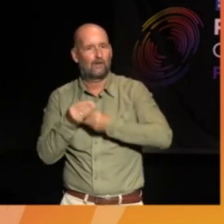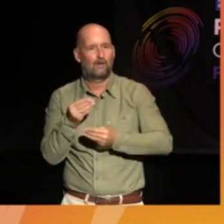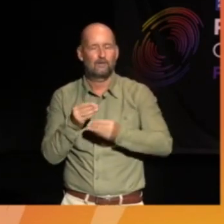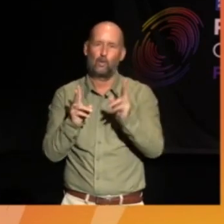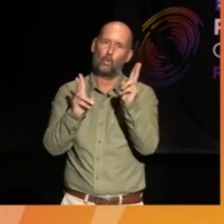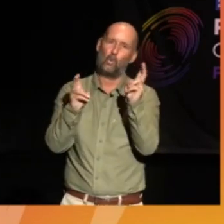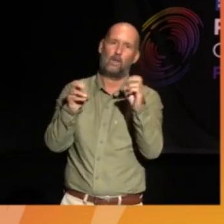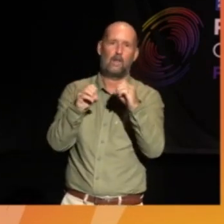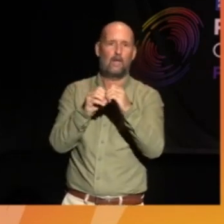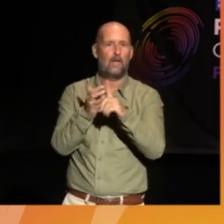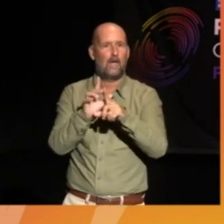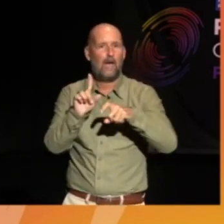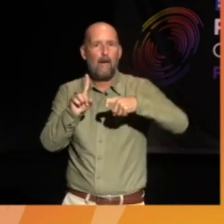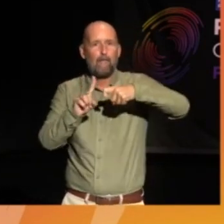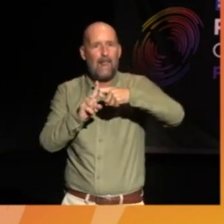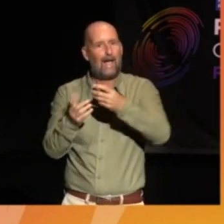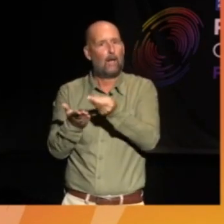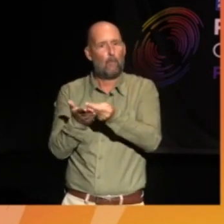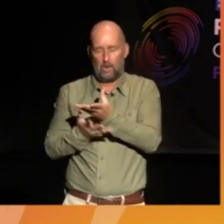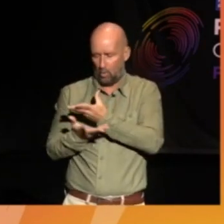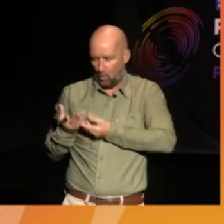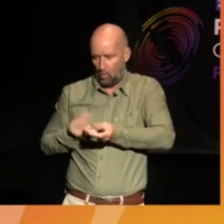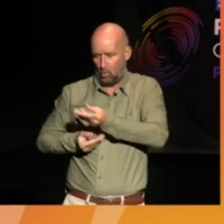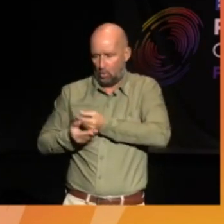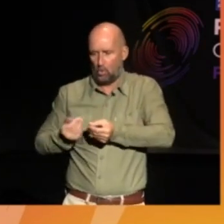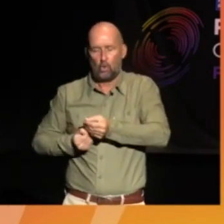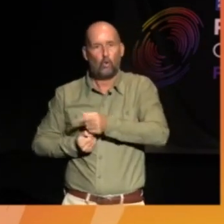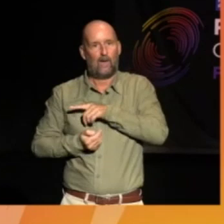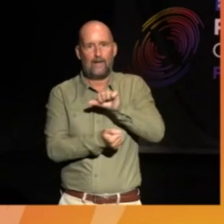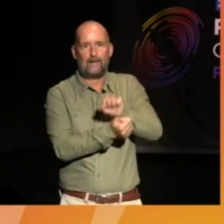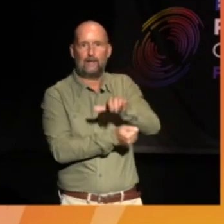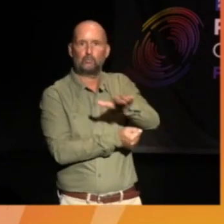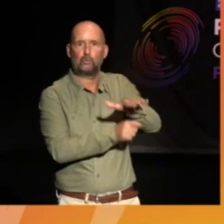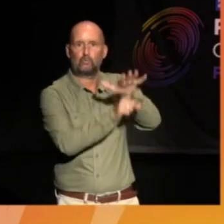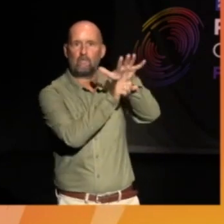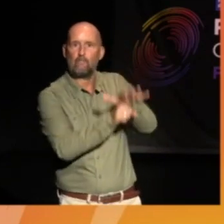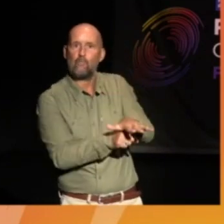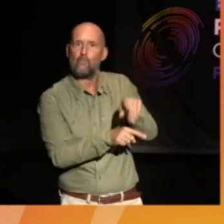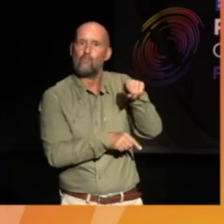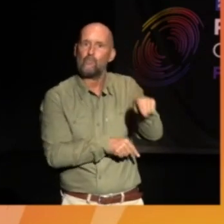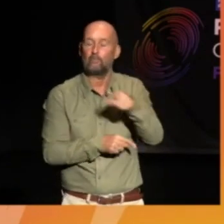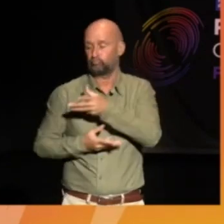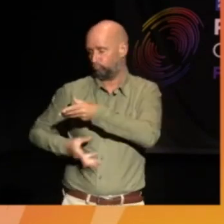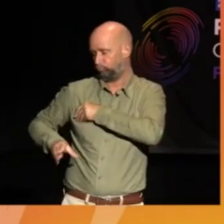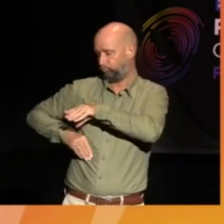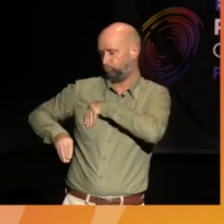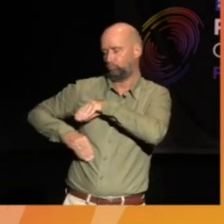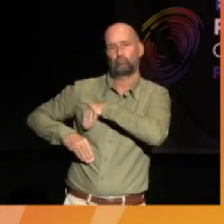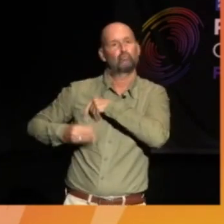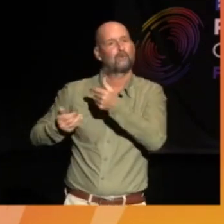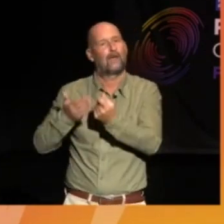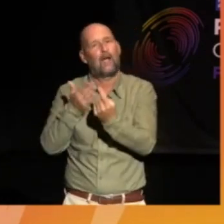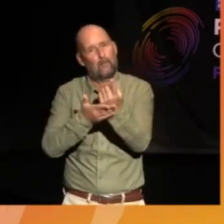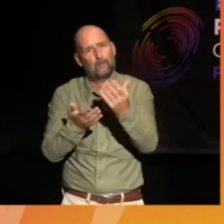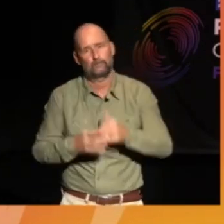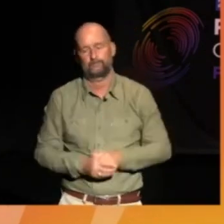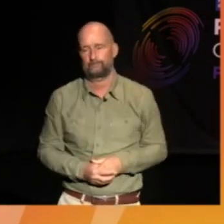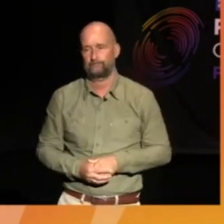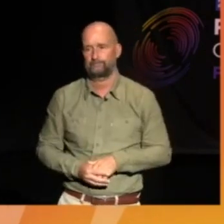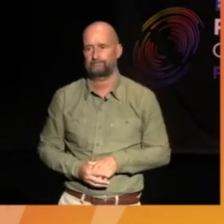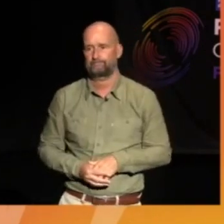engaging child labor is also a big fuel for this situation. You can